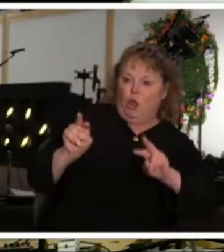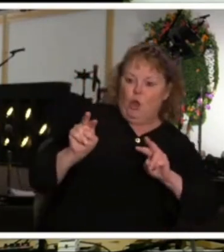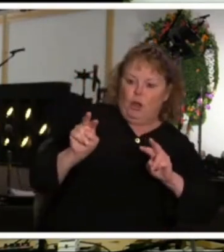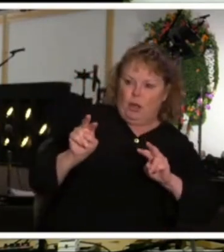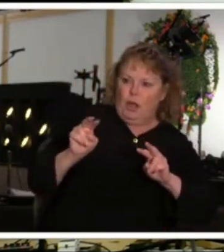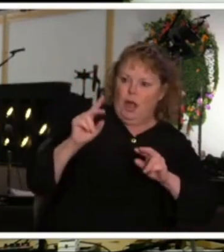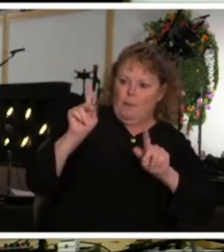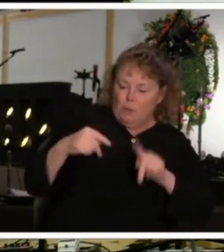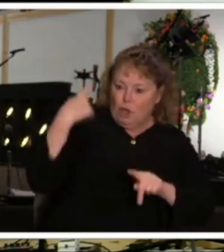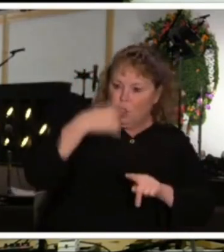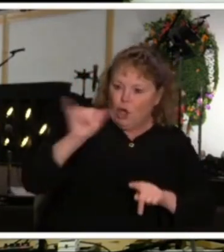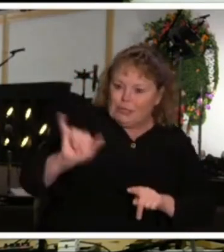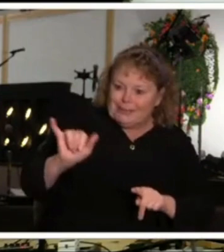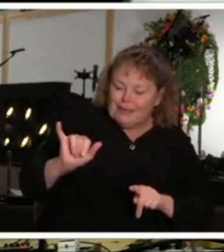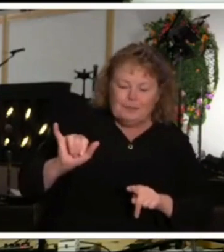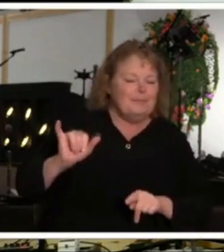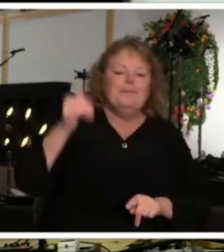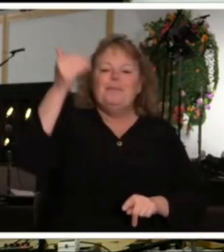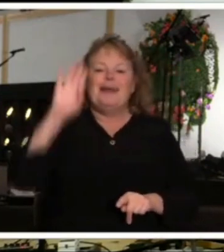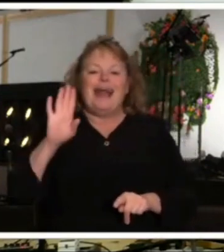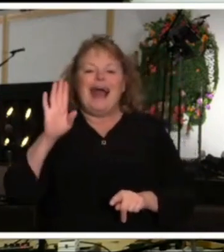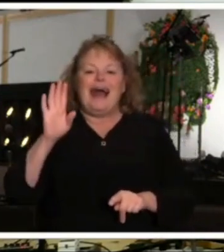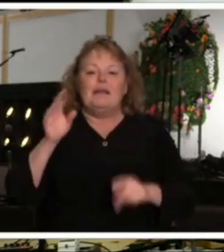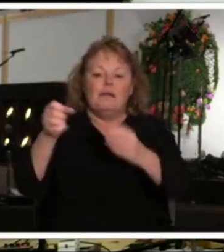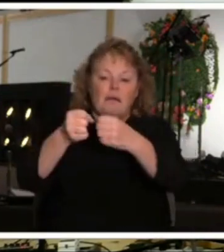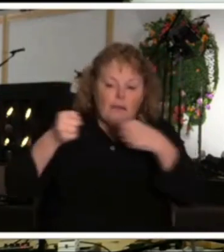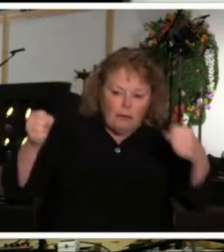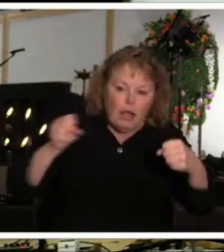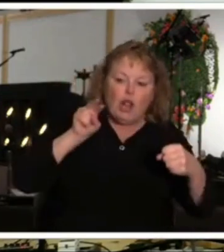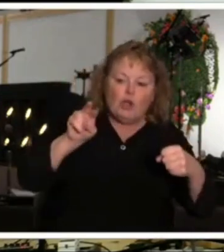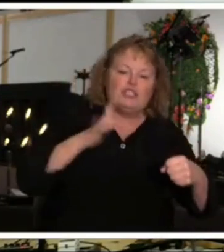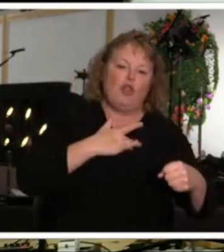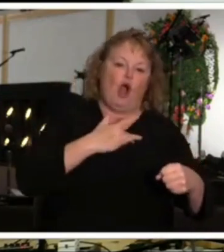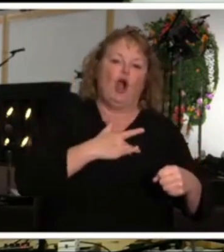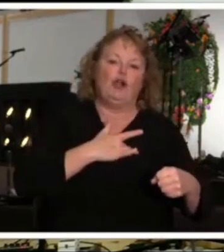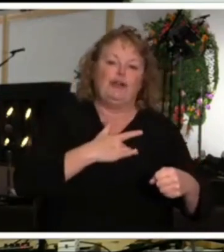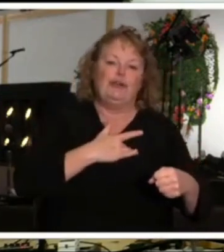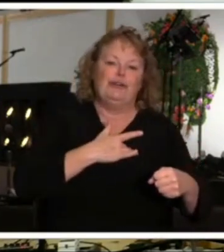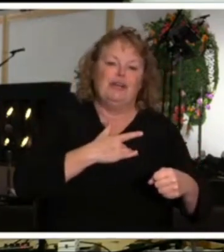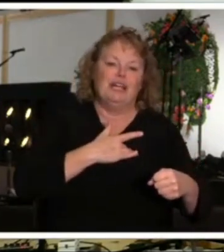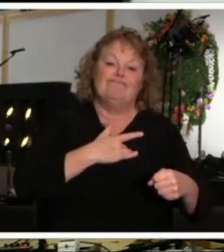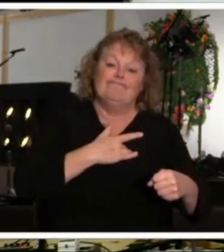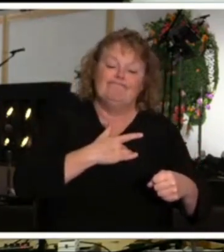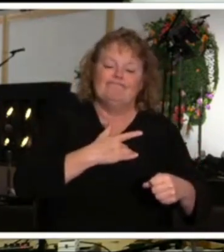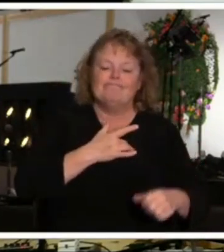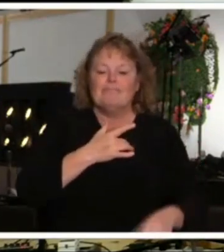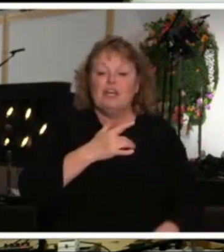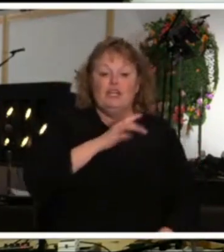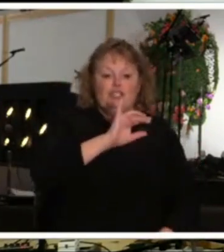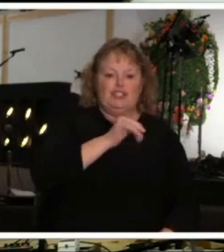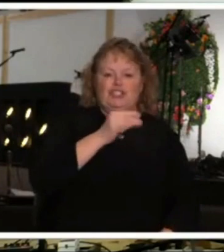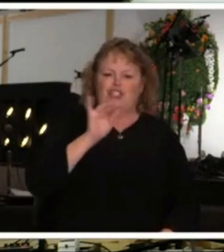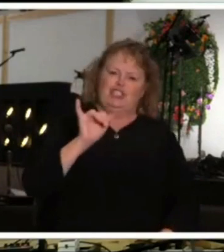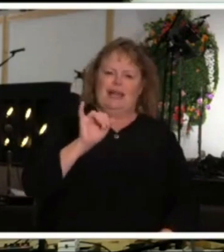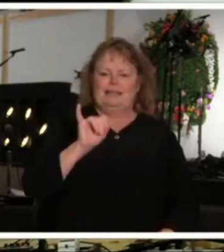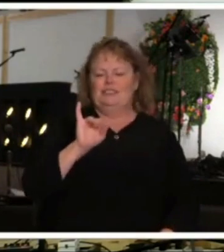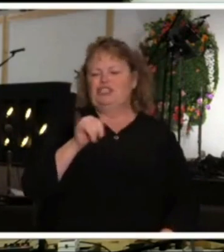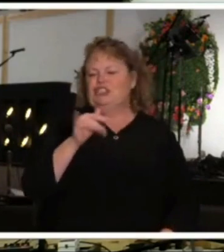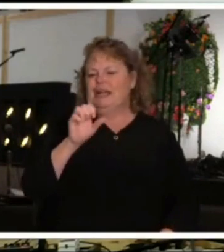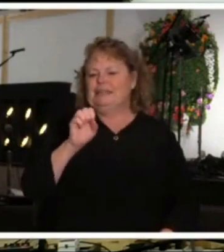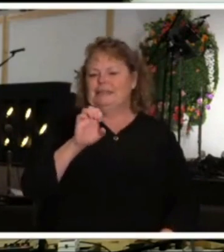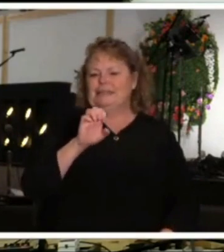looks at the heart. Samuel got caught up looking on the outward things. Jesse was probably caught up because he's